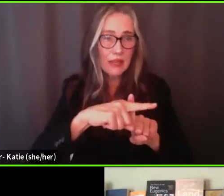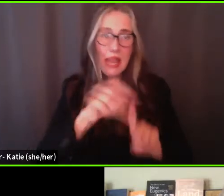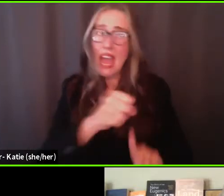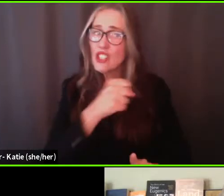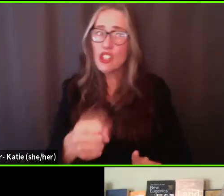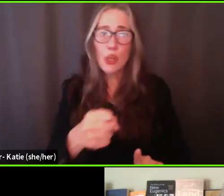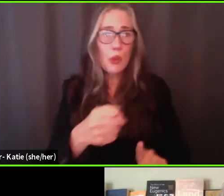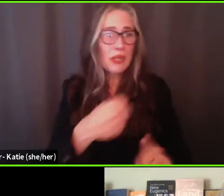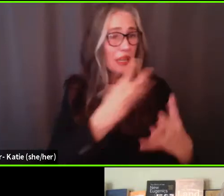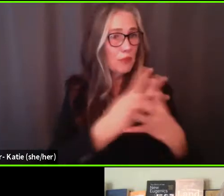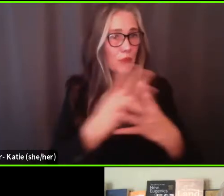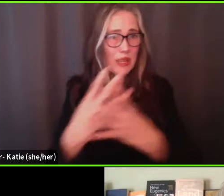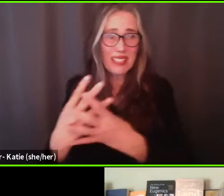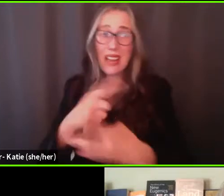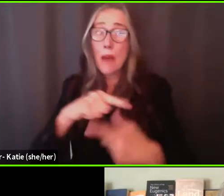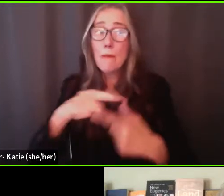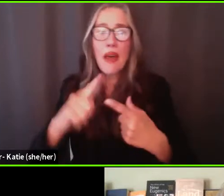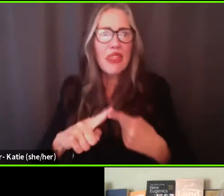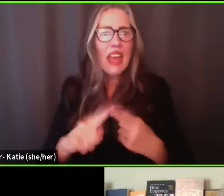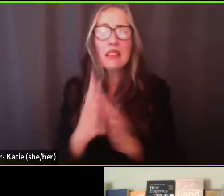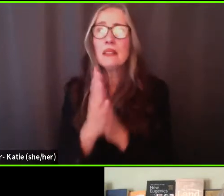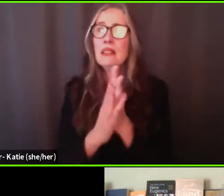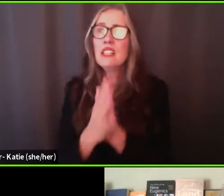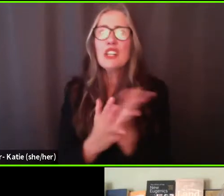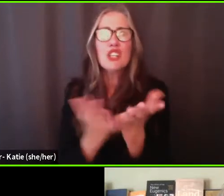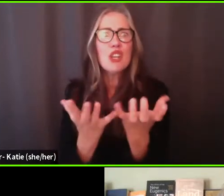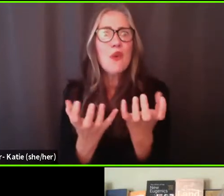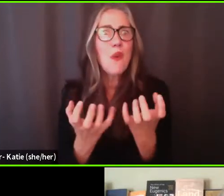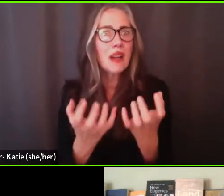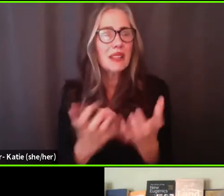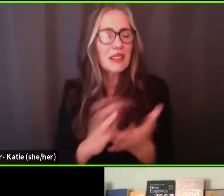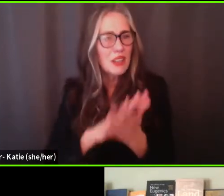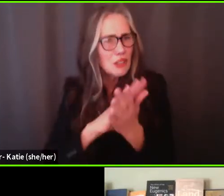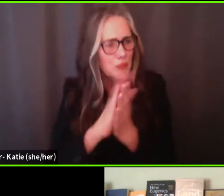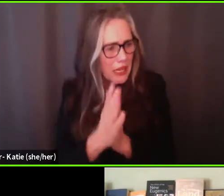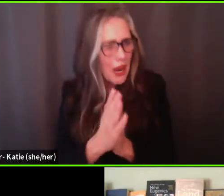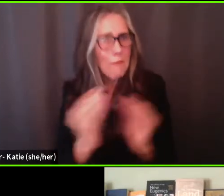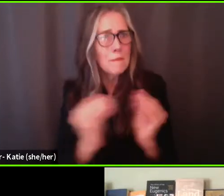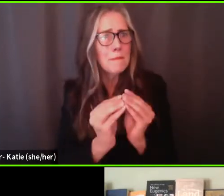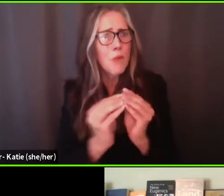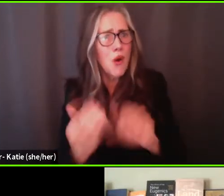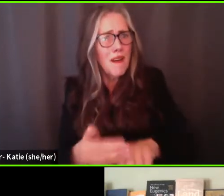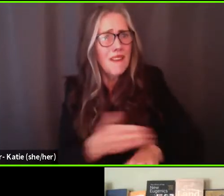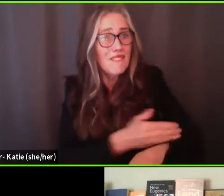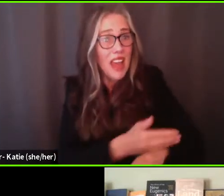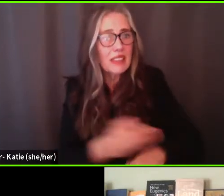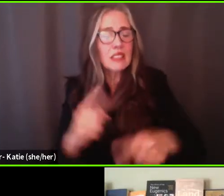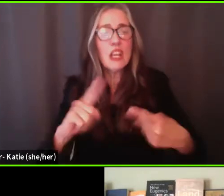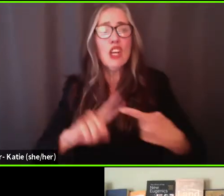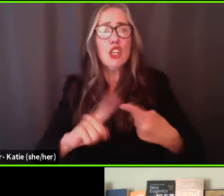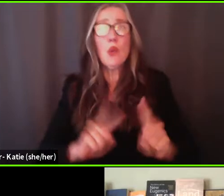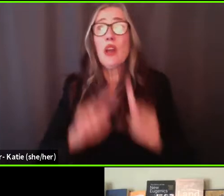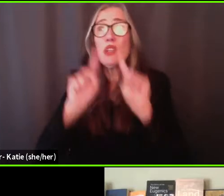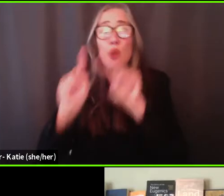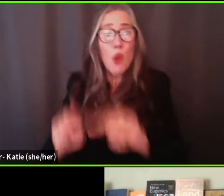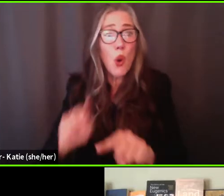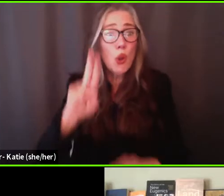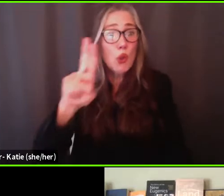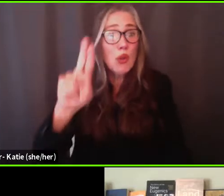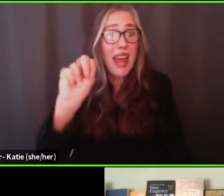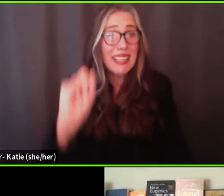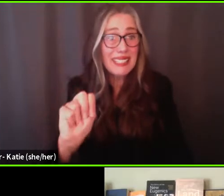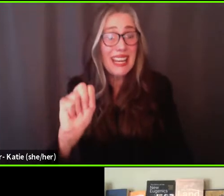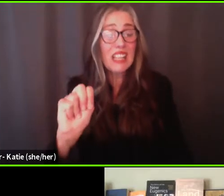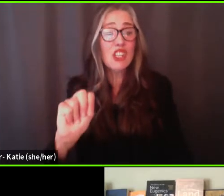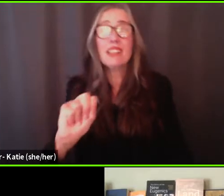goal was to one day be able to go to the united nations in europe and speak about human rights abuses against women